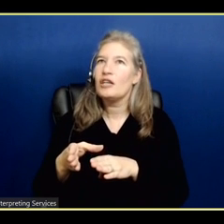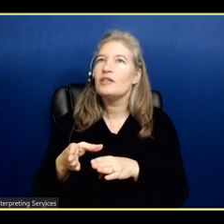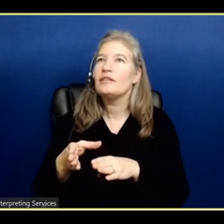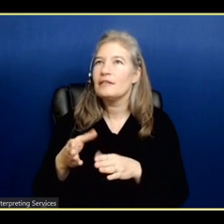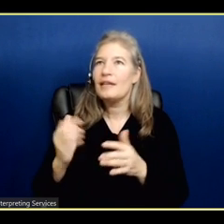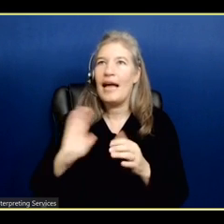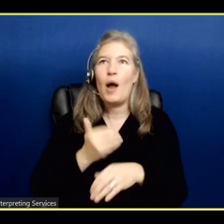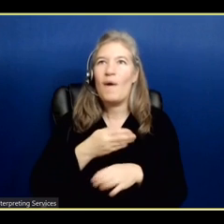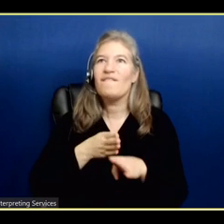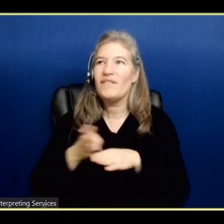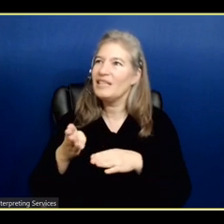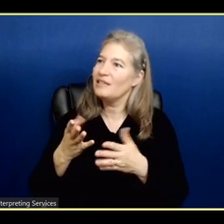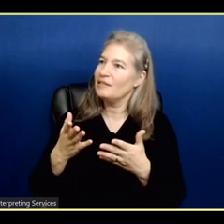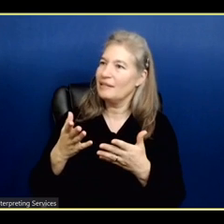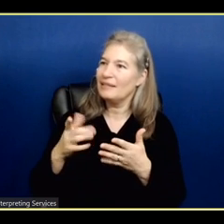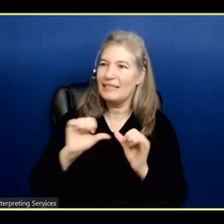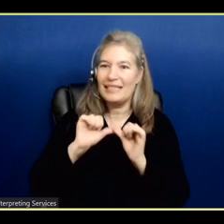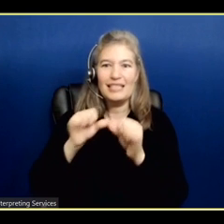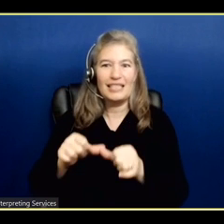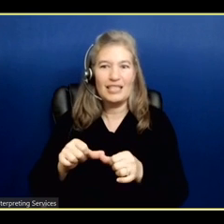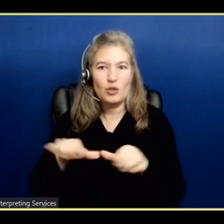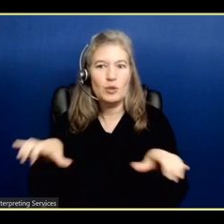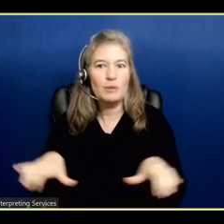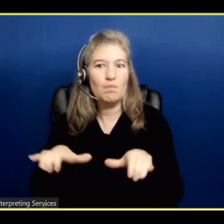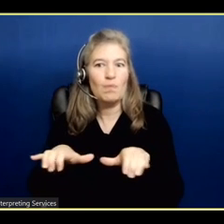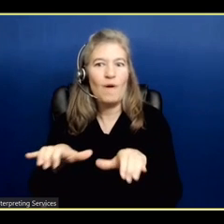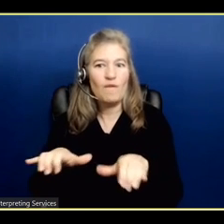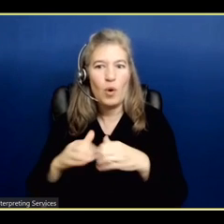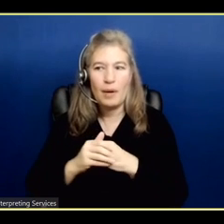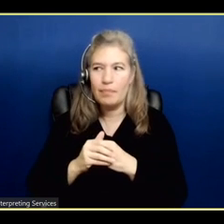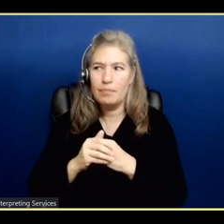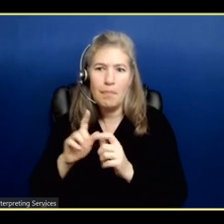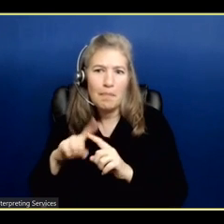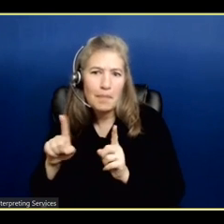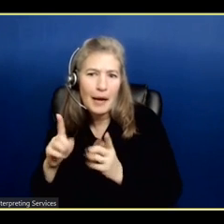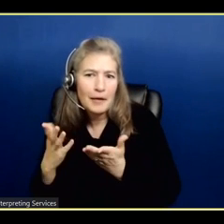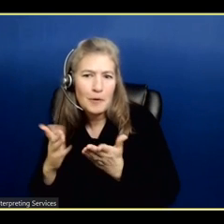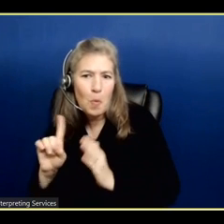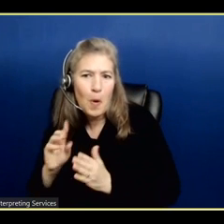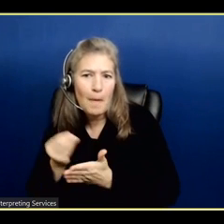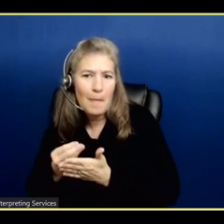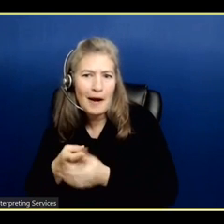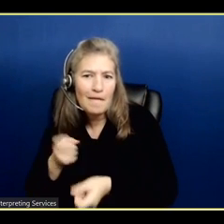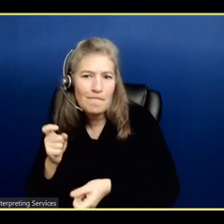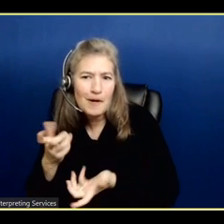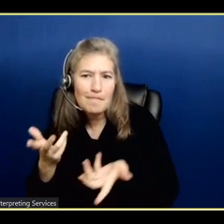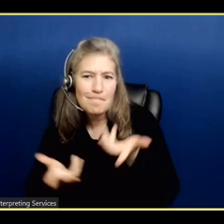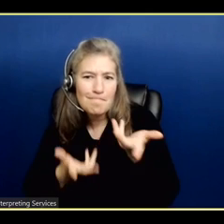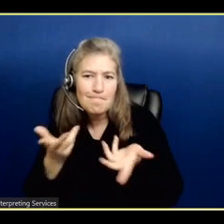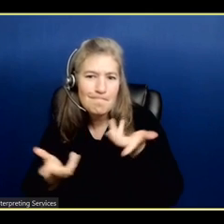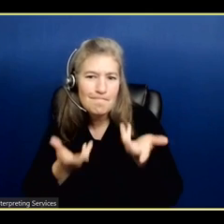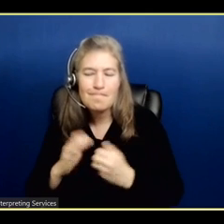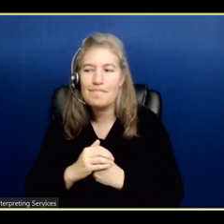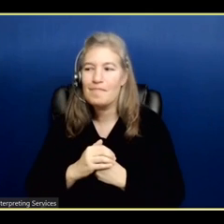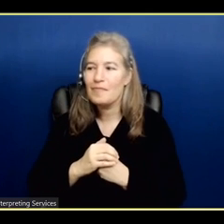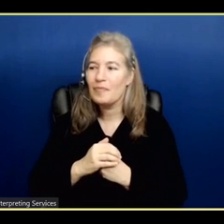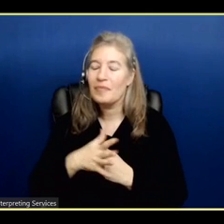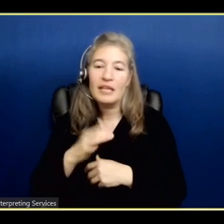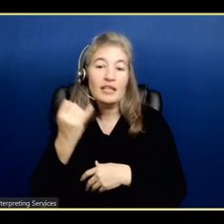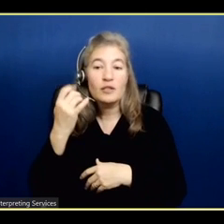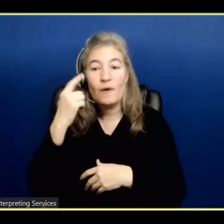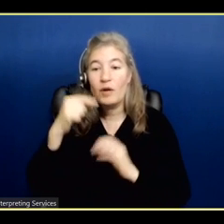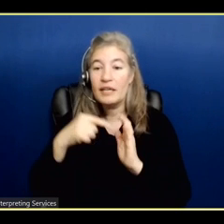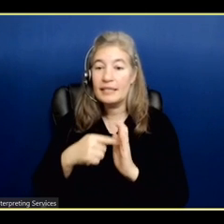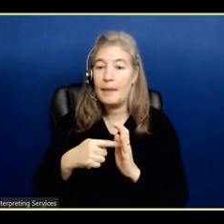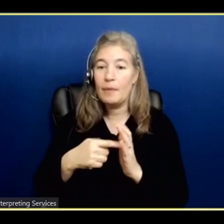the access or the proximity to the resources through work, right? Work is tied to the acquisition of those resources. So